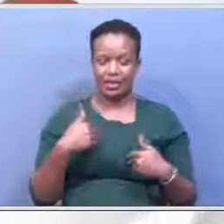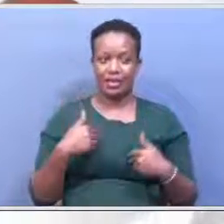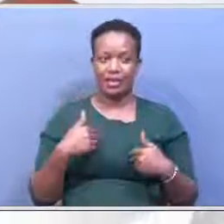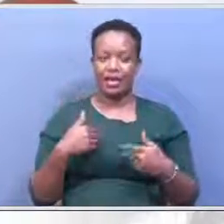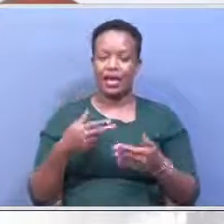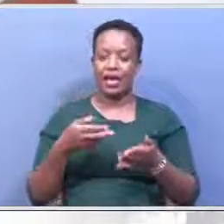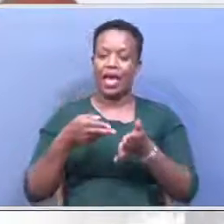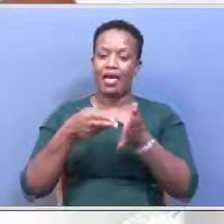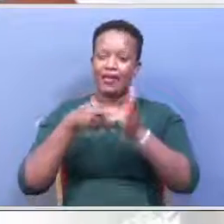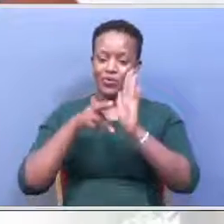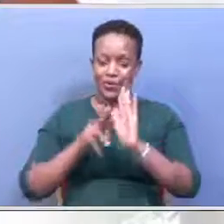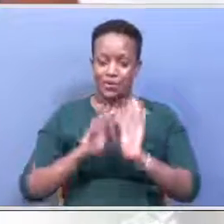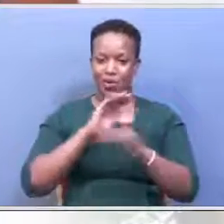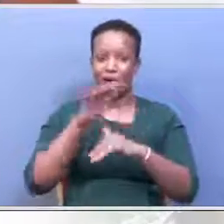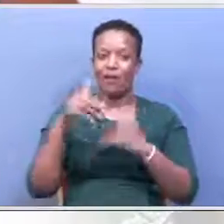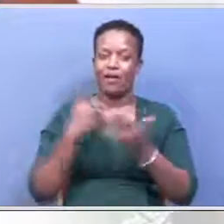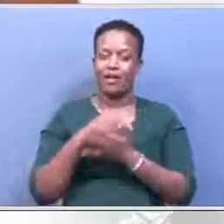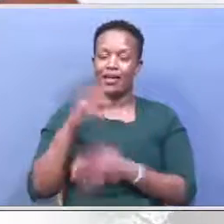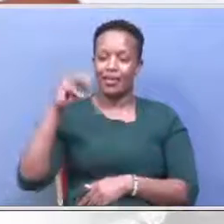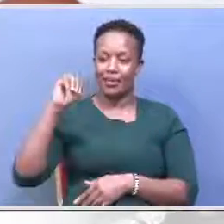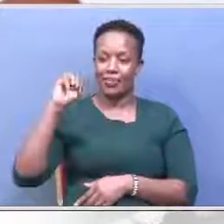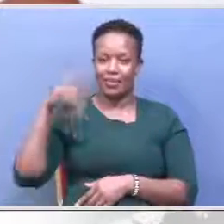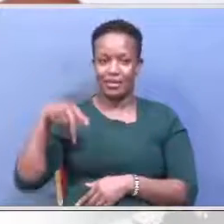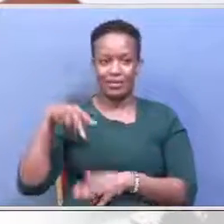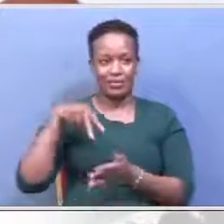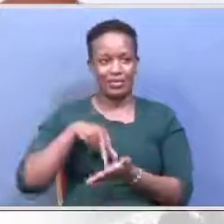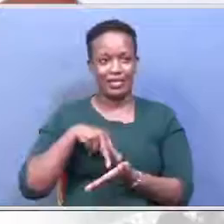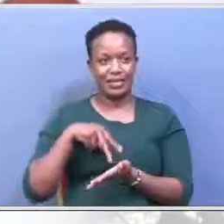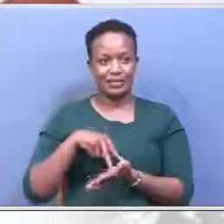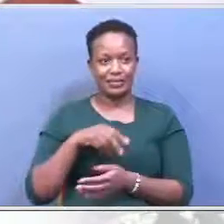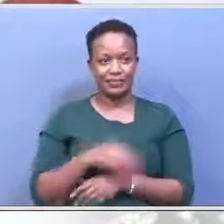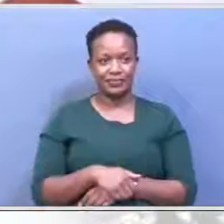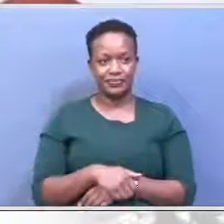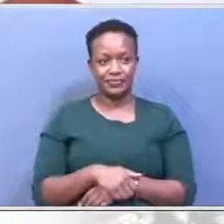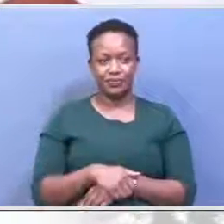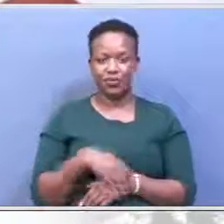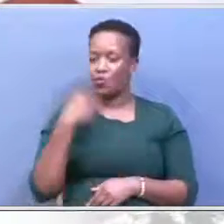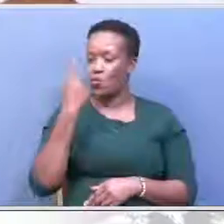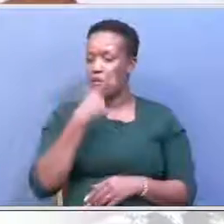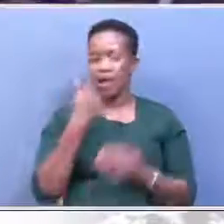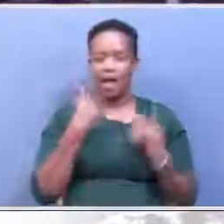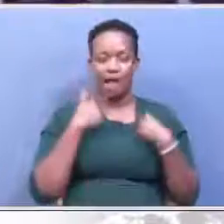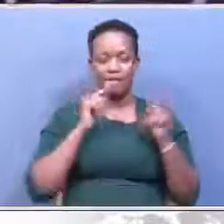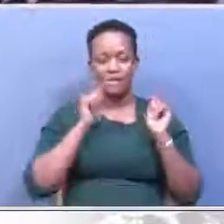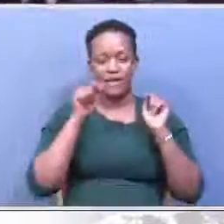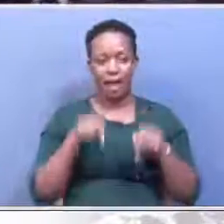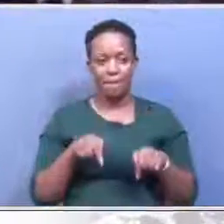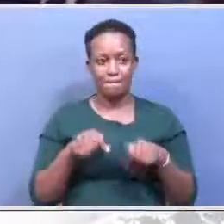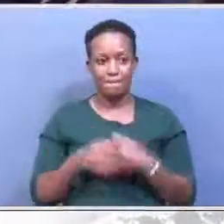Let me request all members of parliament to stand up. Wale wote waliokuja.